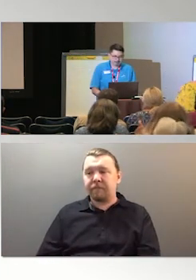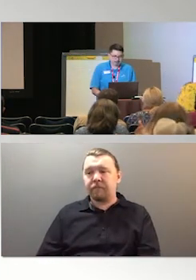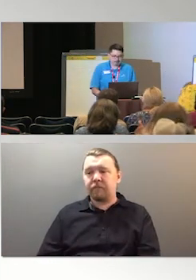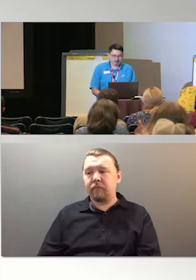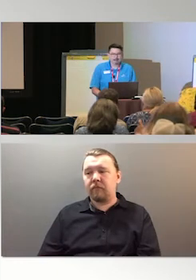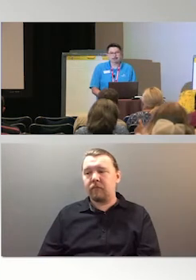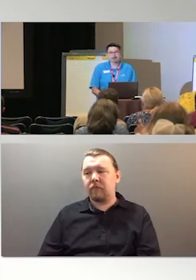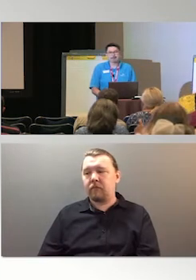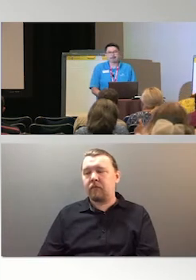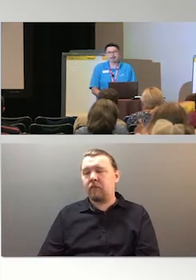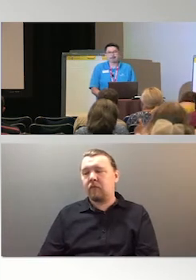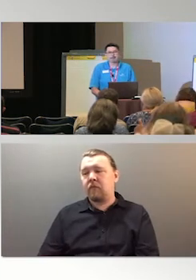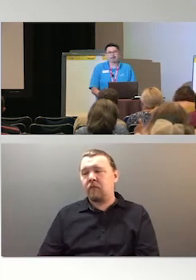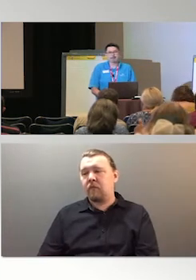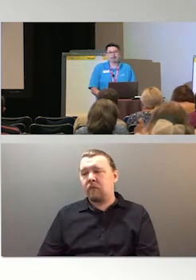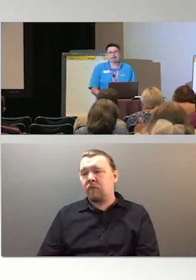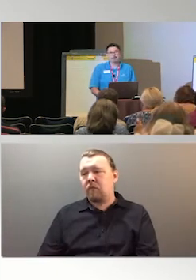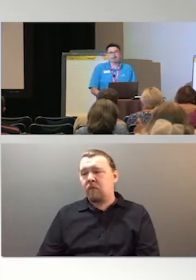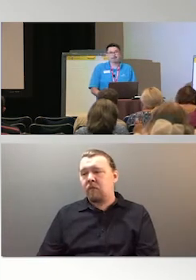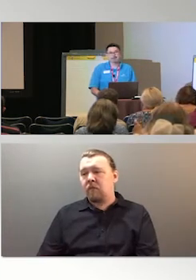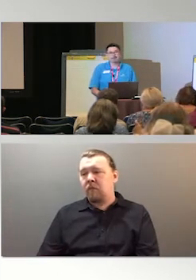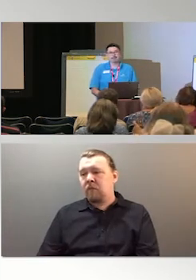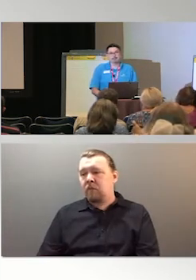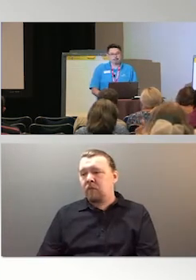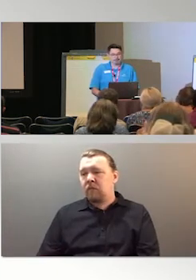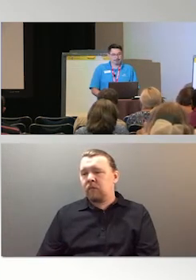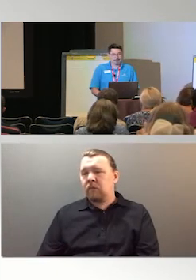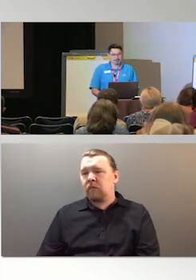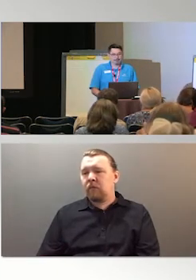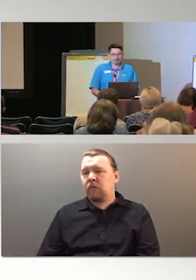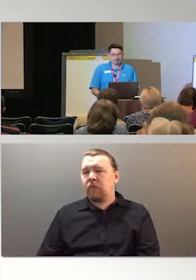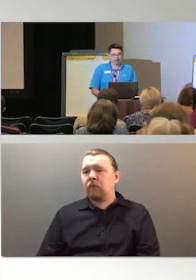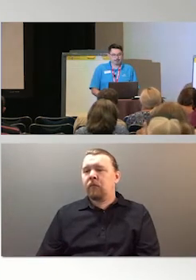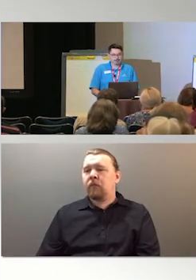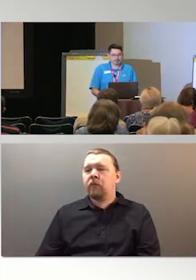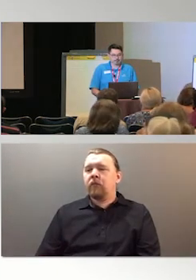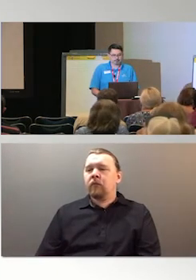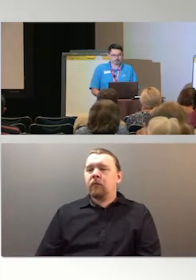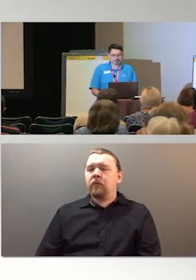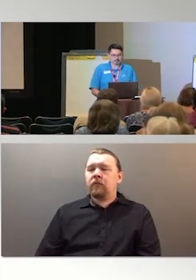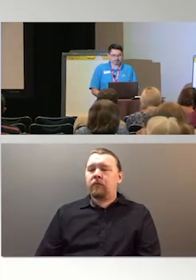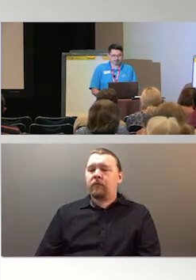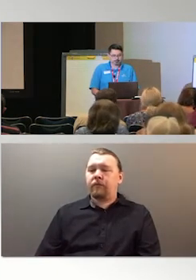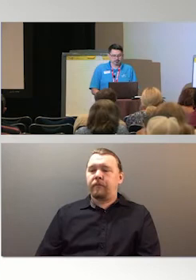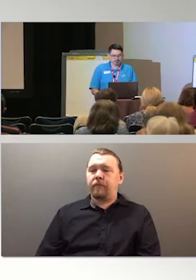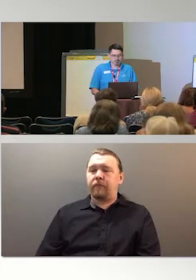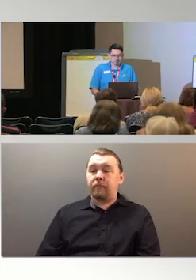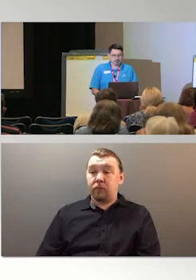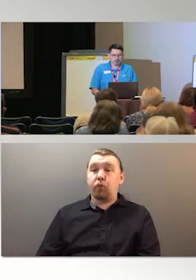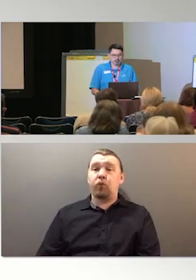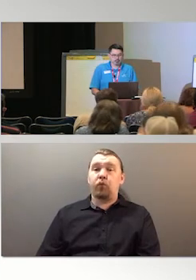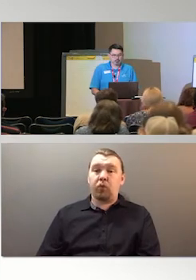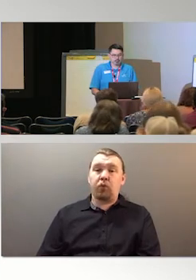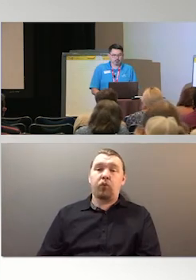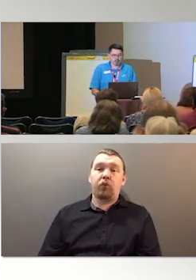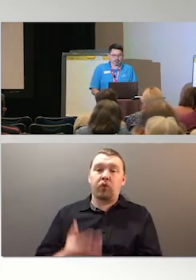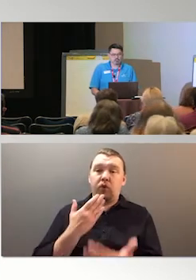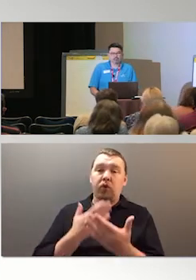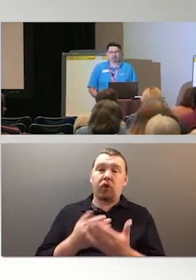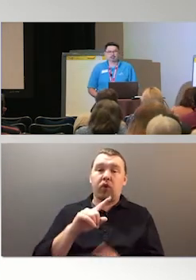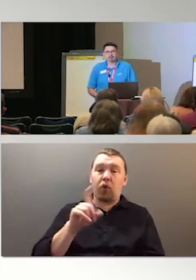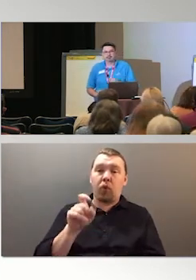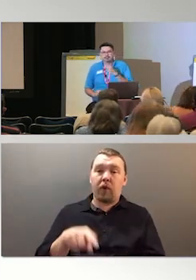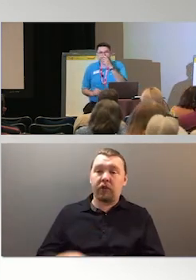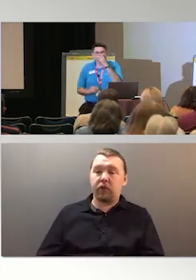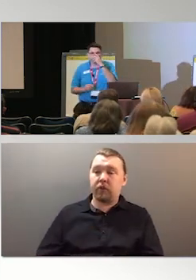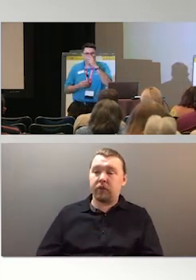account is that the disability person has access to those funds? Is that correct? Good I know they can question.